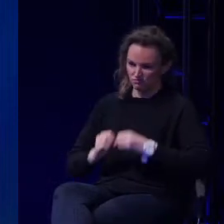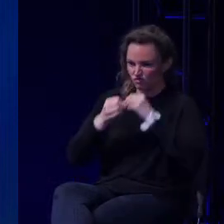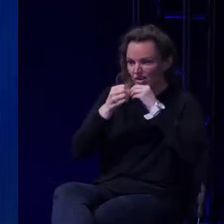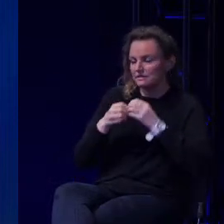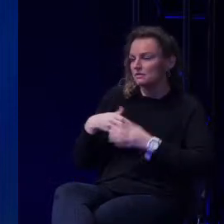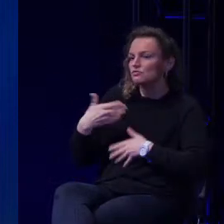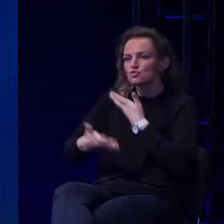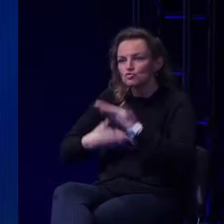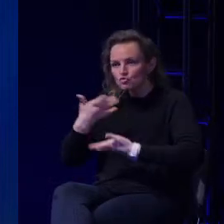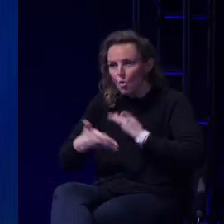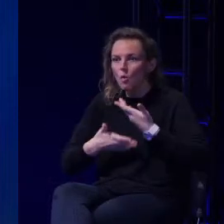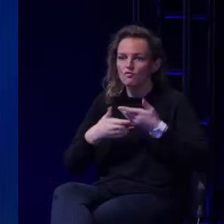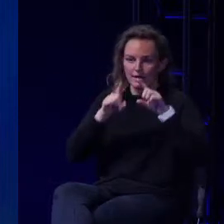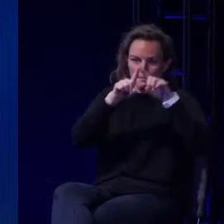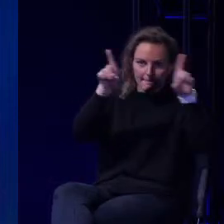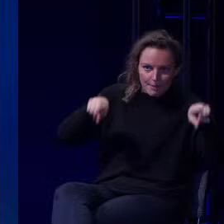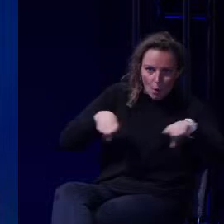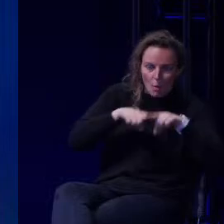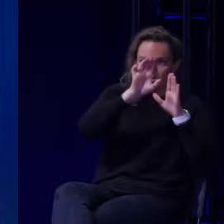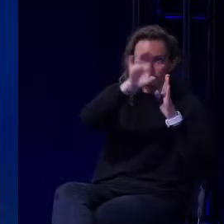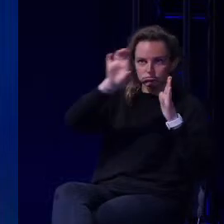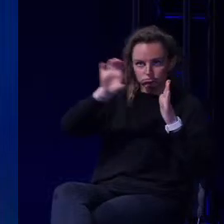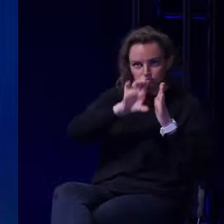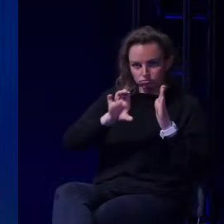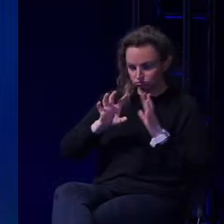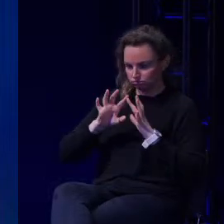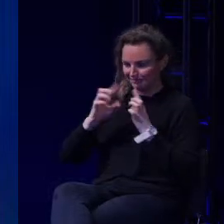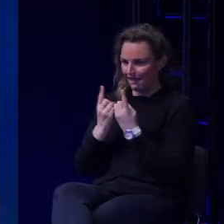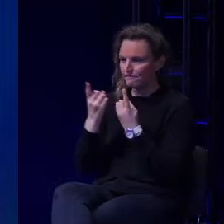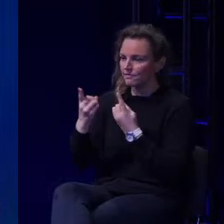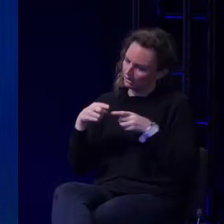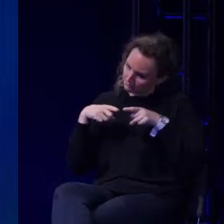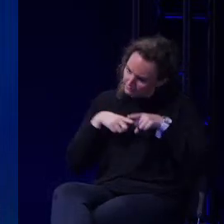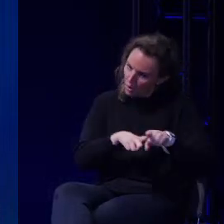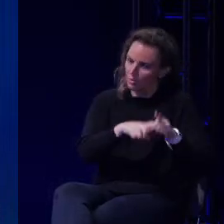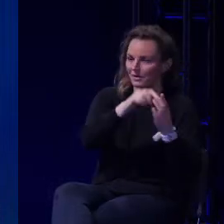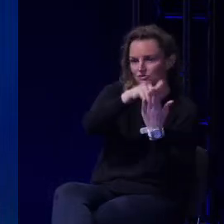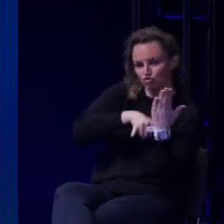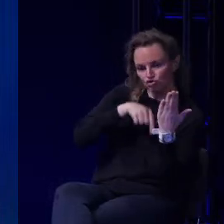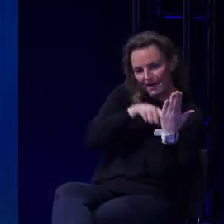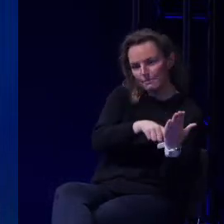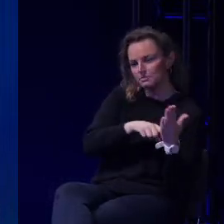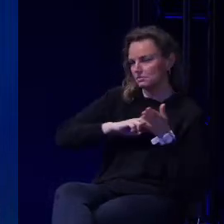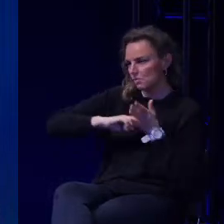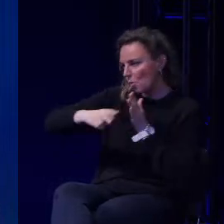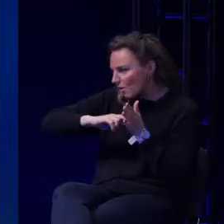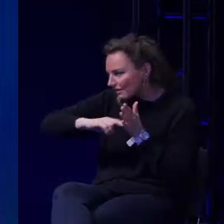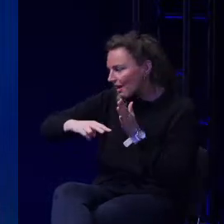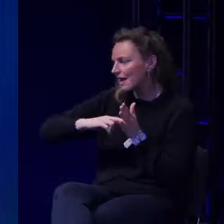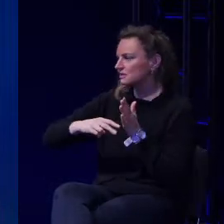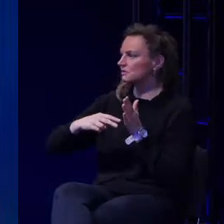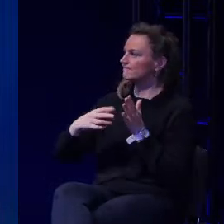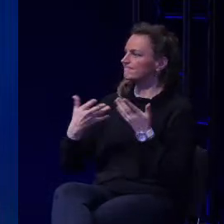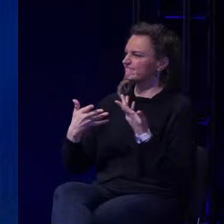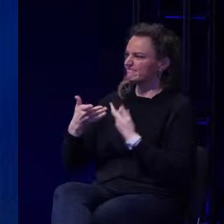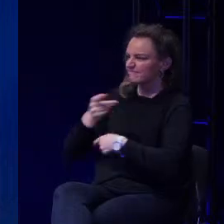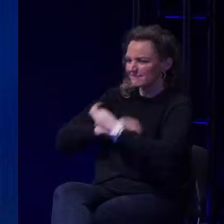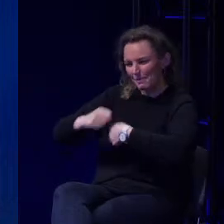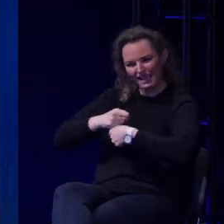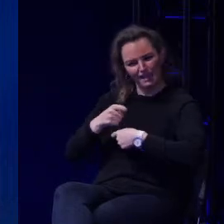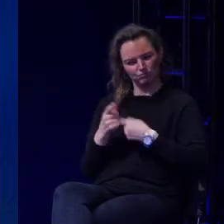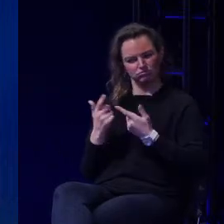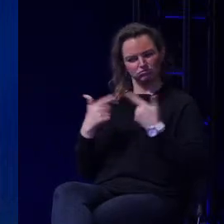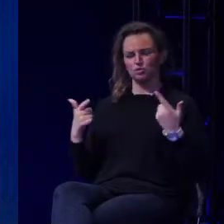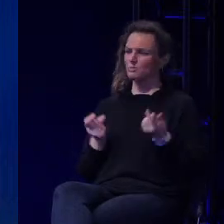and having it all organized and sticking to the script, because that became too controlled.